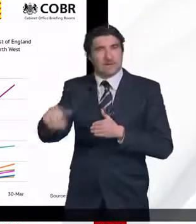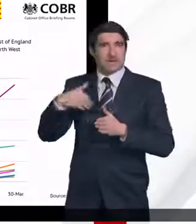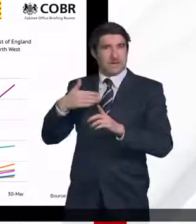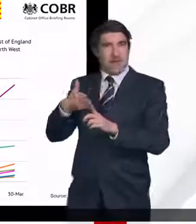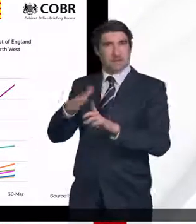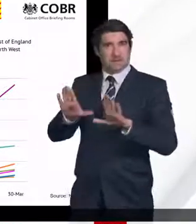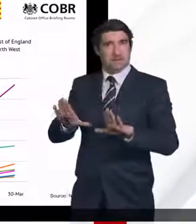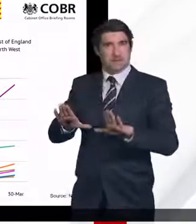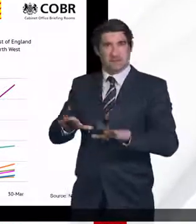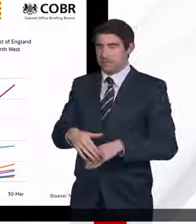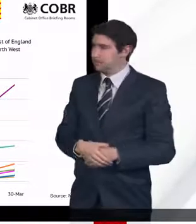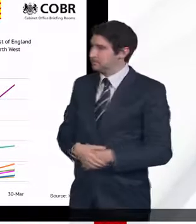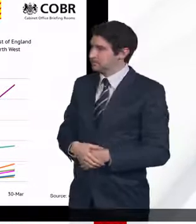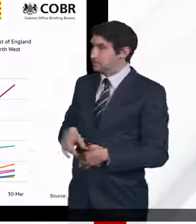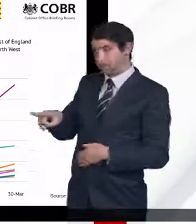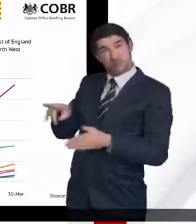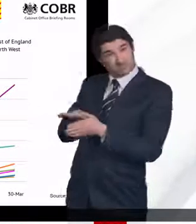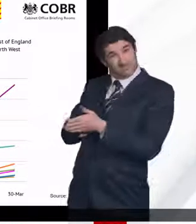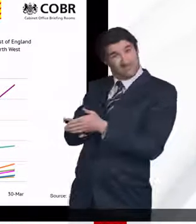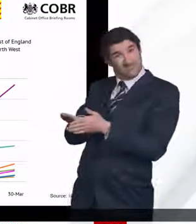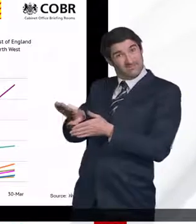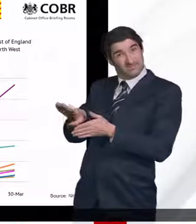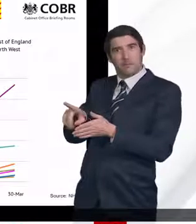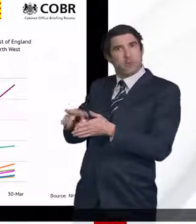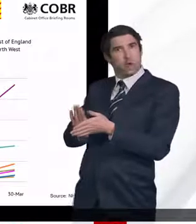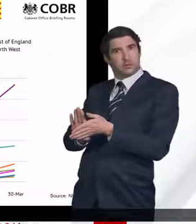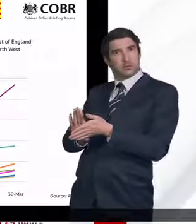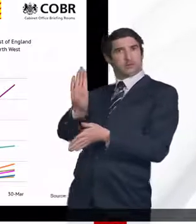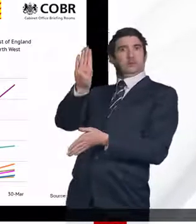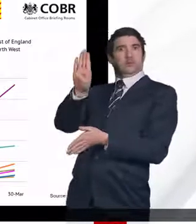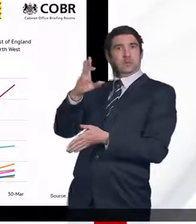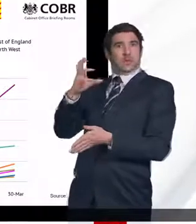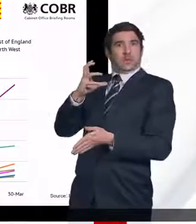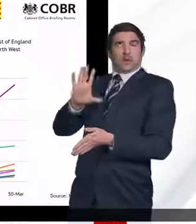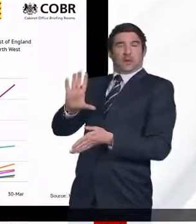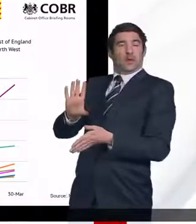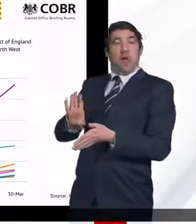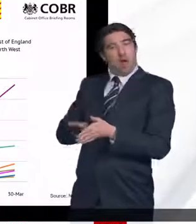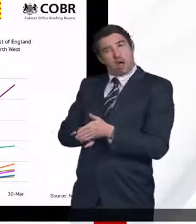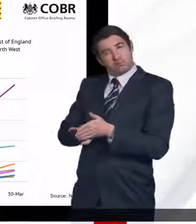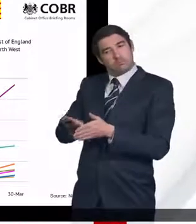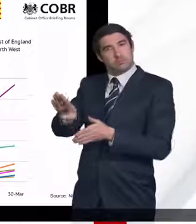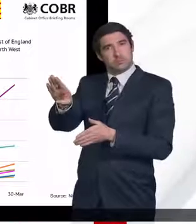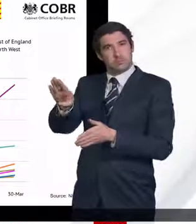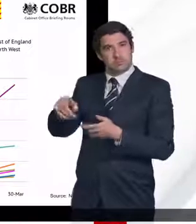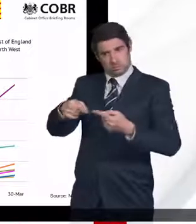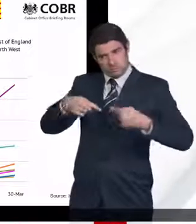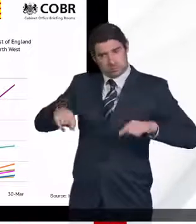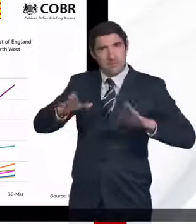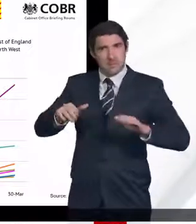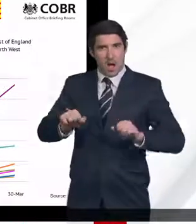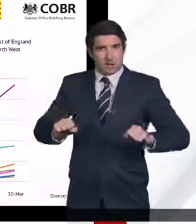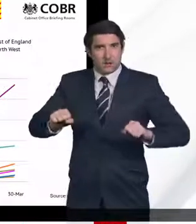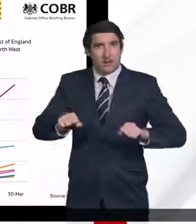up very steeply, but it is still rising. We're not out of the woods. We need to keep our foot on the pedal. And as you can